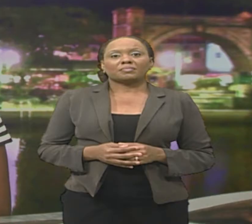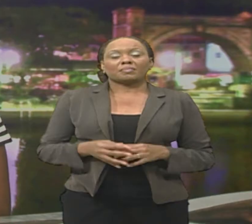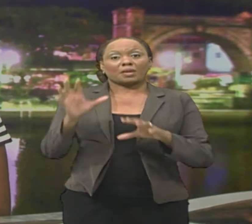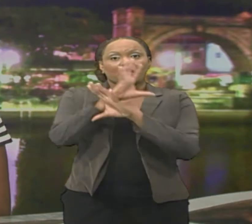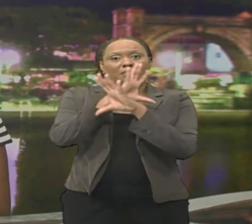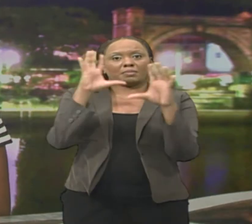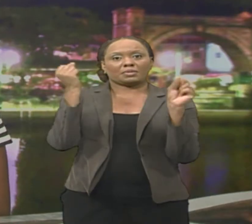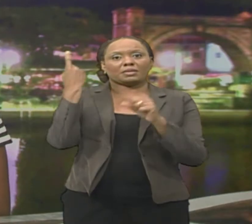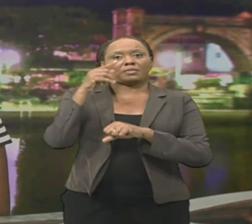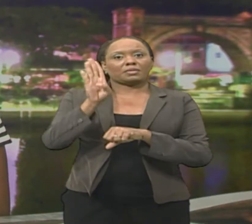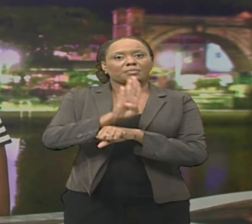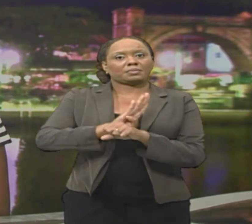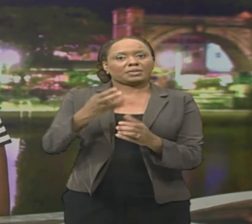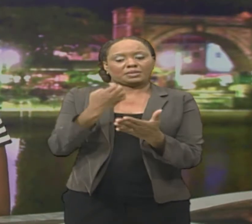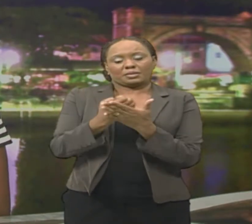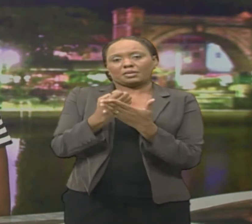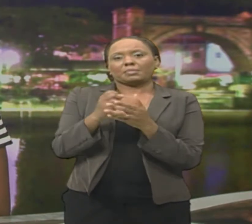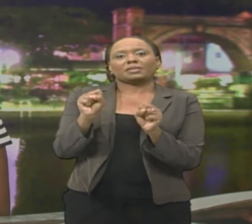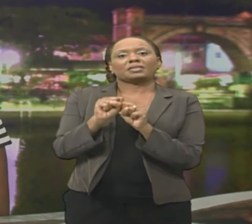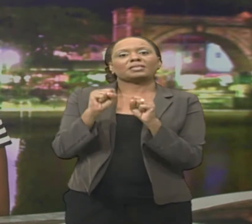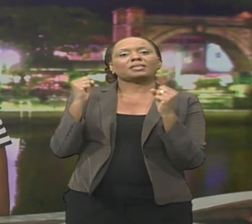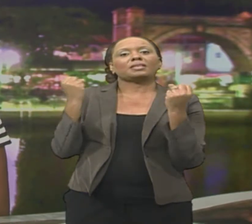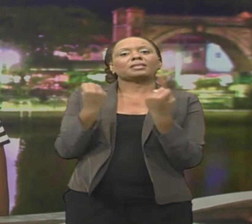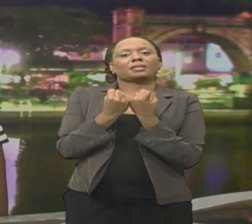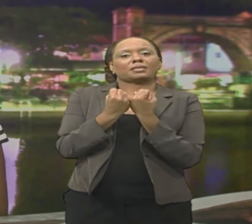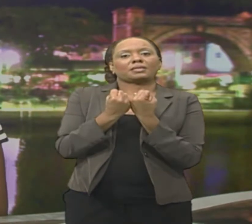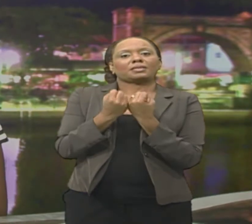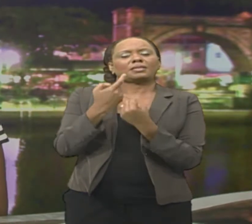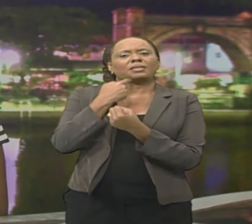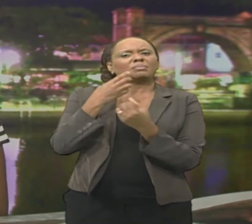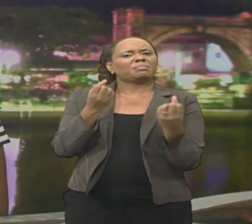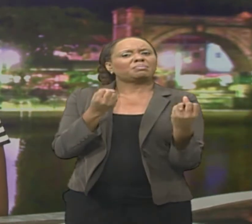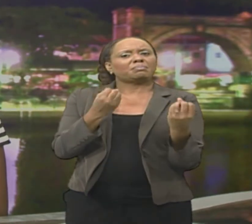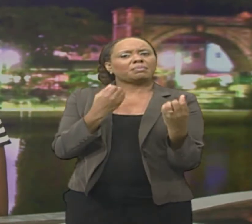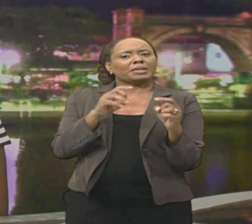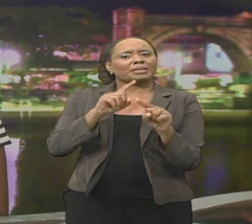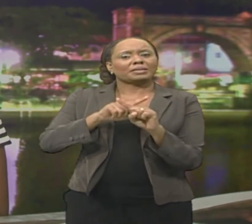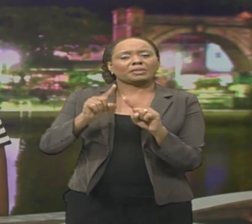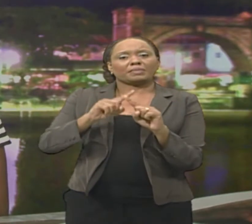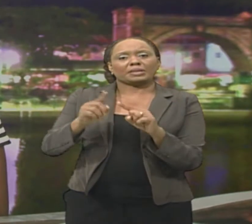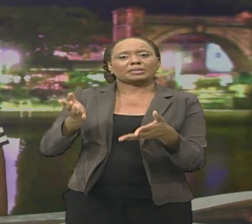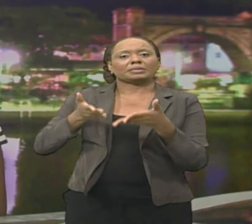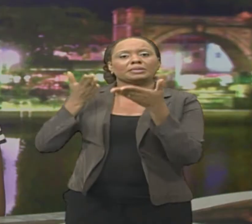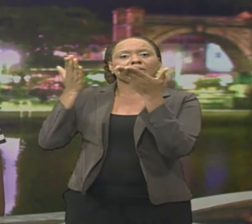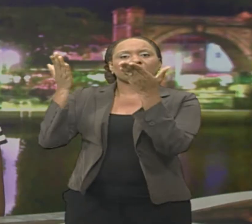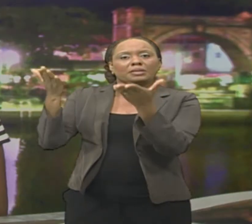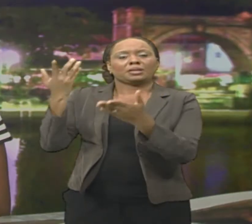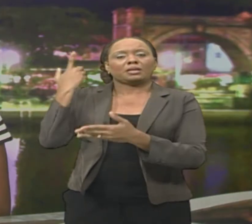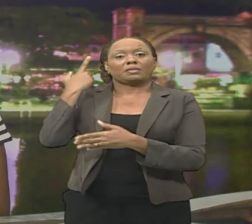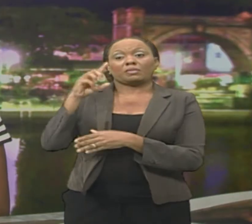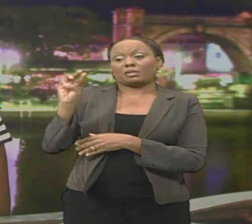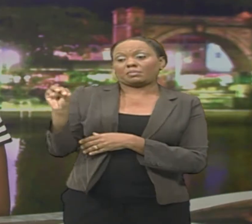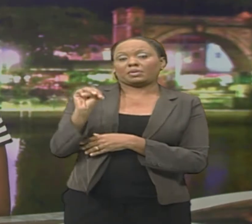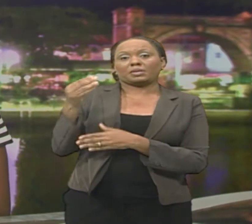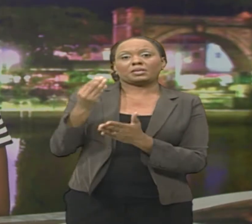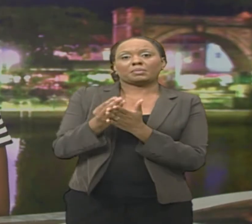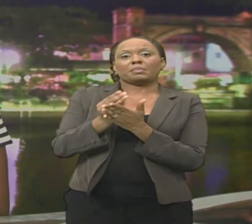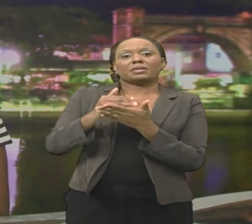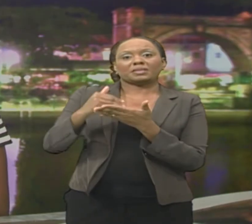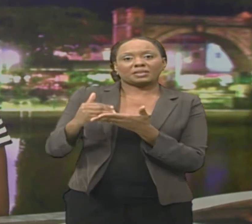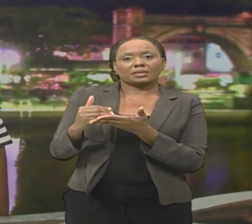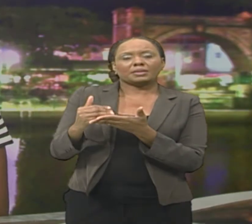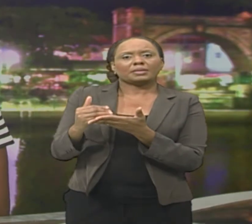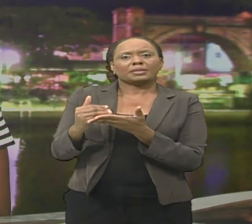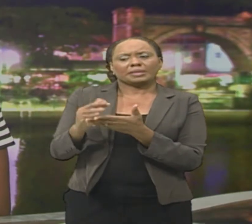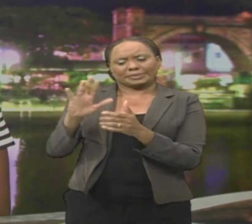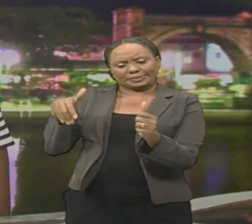President of the Barbados Economic Society, Shane Lowe, says many of the proposals in Monday's mini-budget actually fall in line with